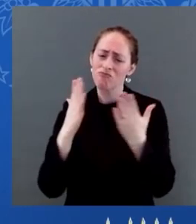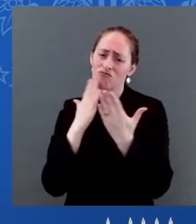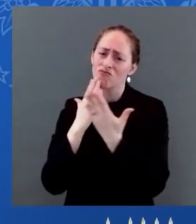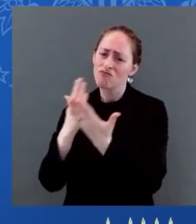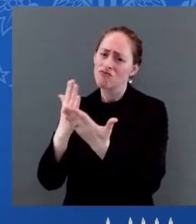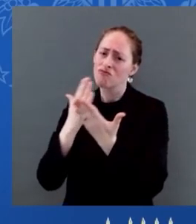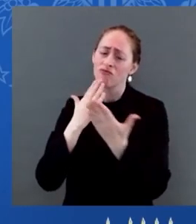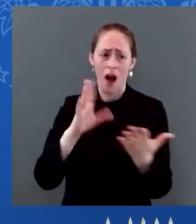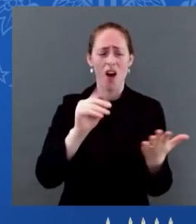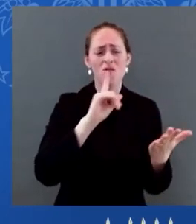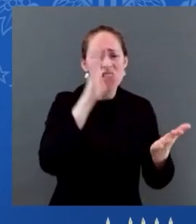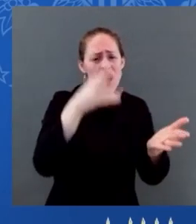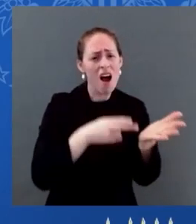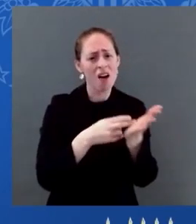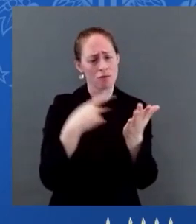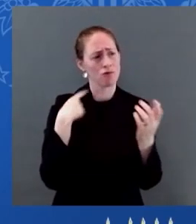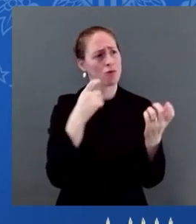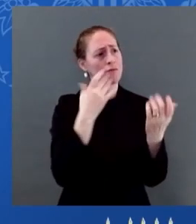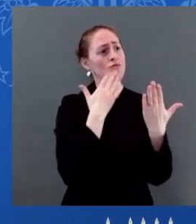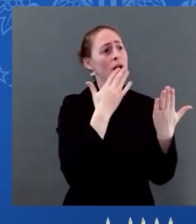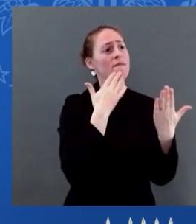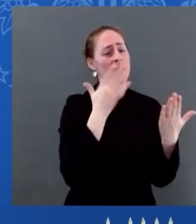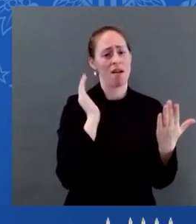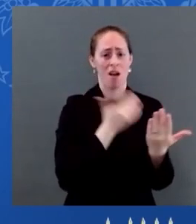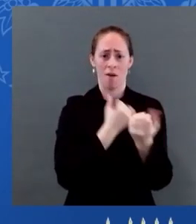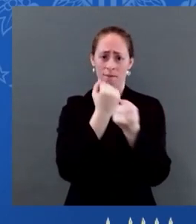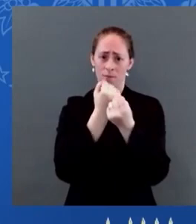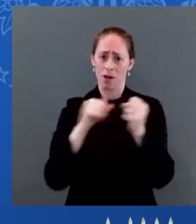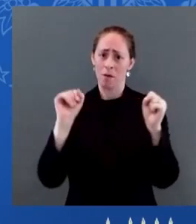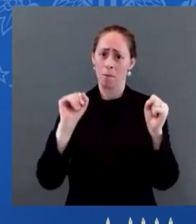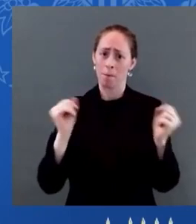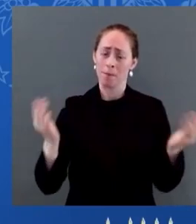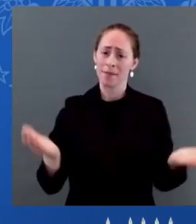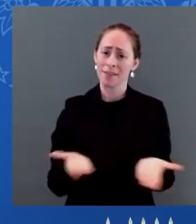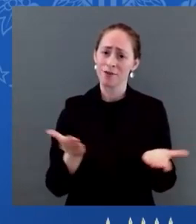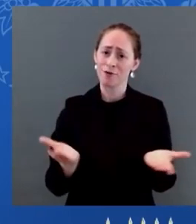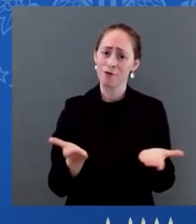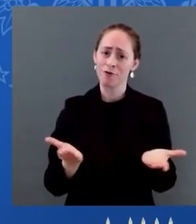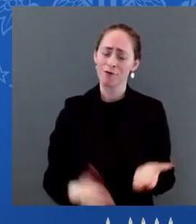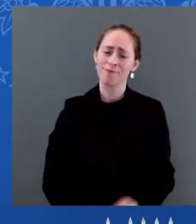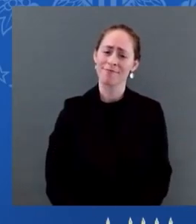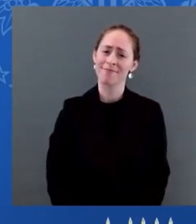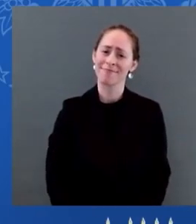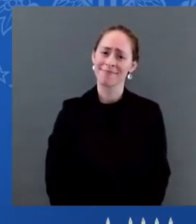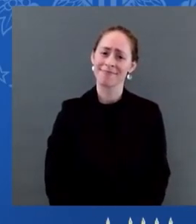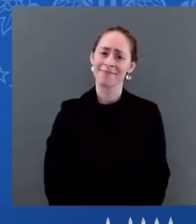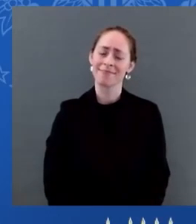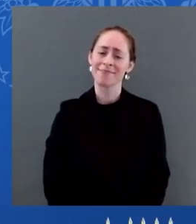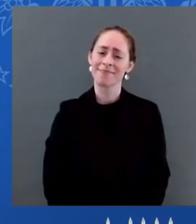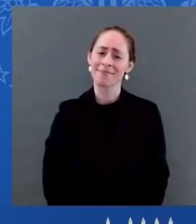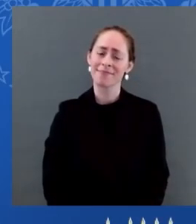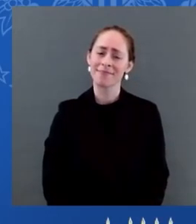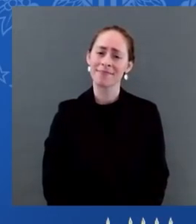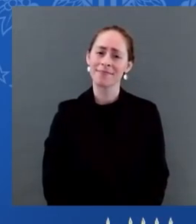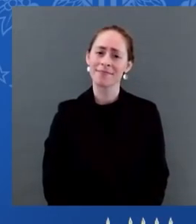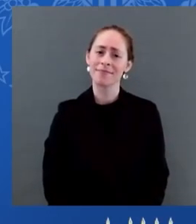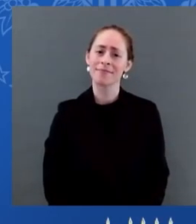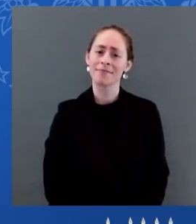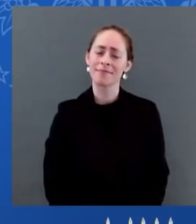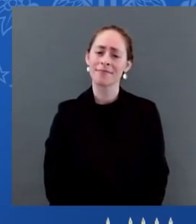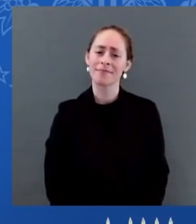friend and colleague who worked for me for a long time, my staff, before he became a prominent figure in the Congress